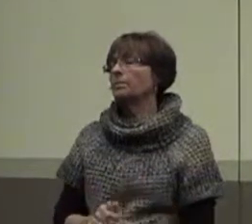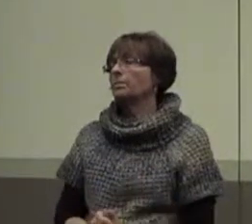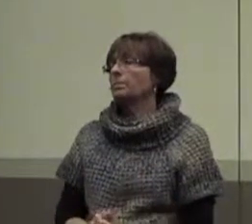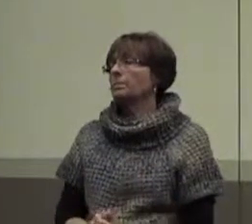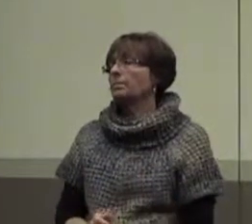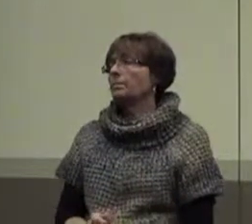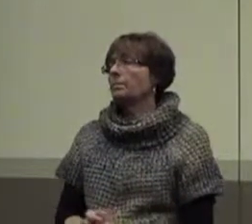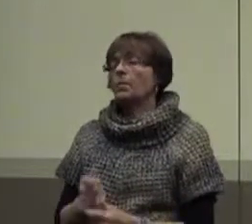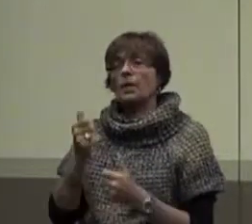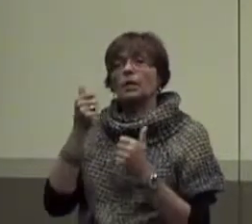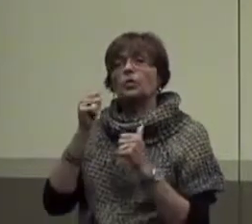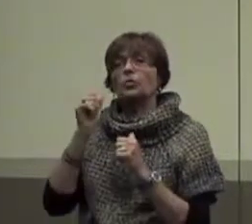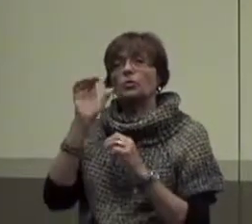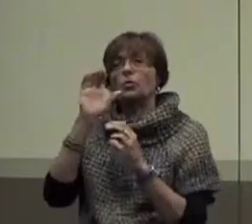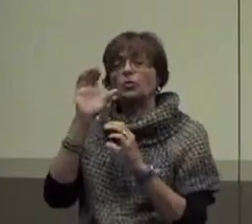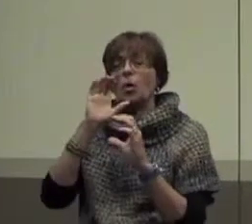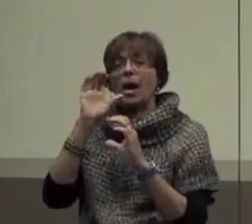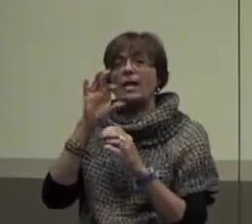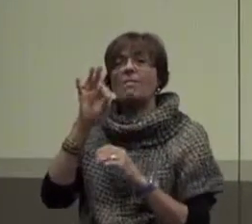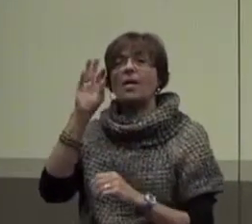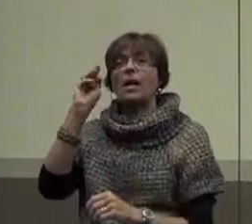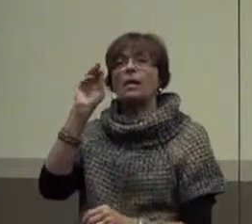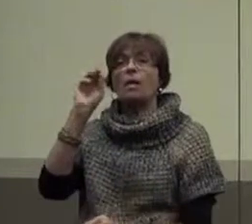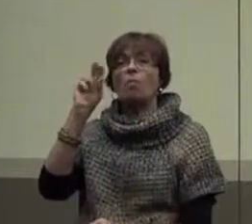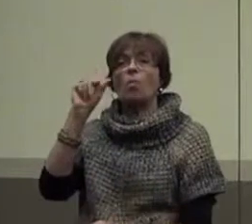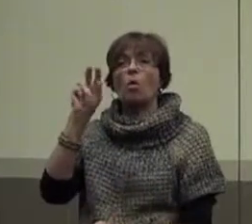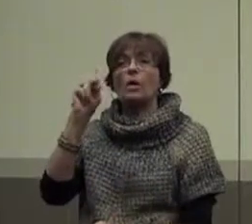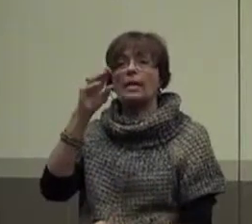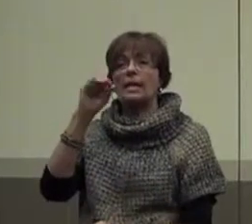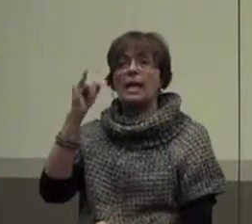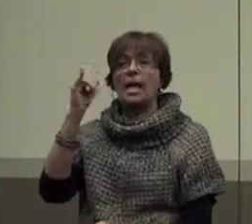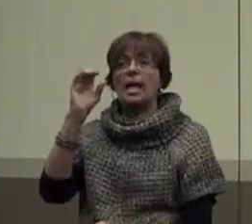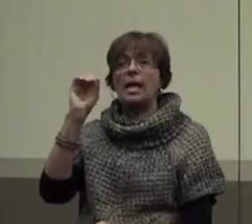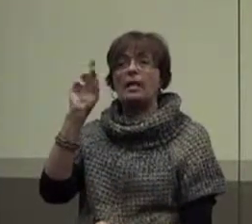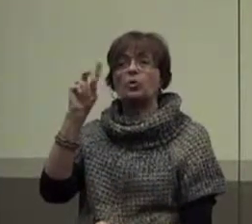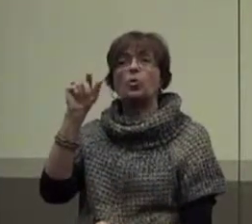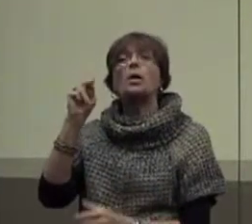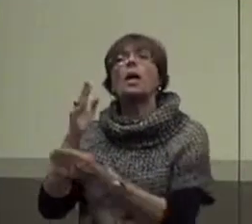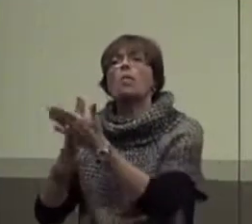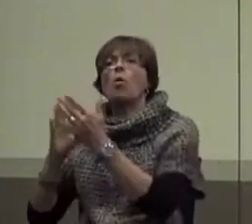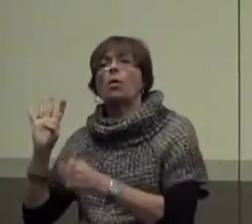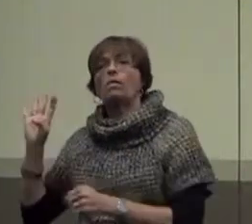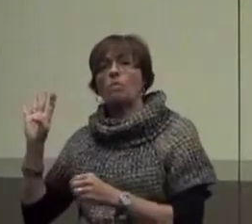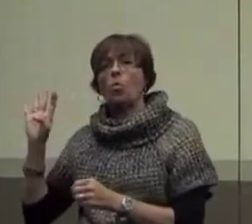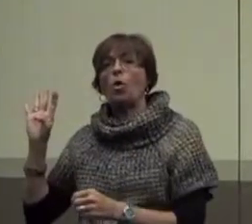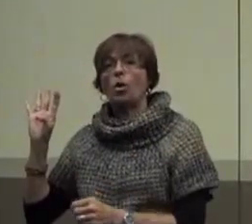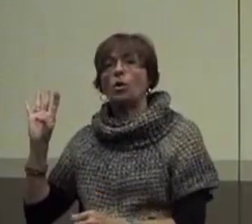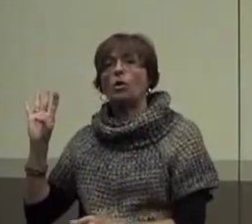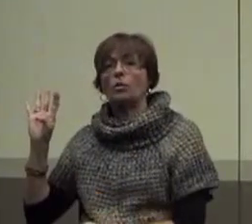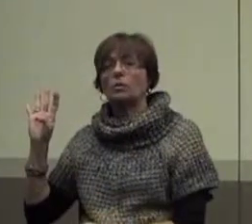I'm trying to find Morgan and Jordan, so if somebody finds it before me. If you go to part 4.